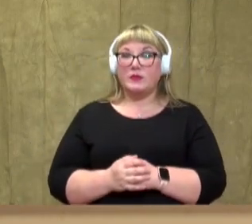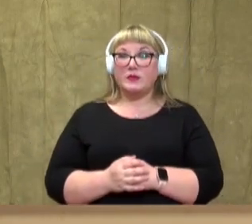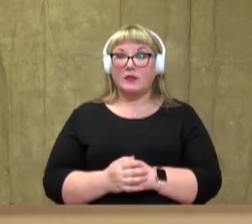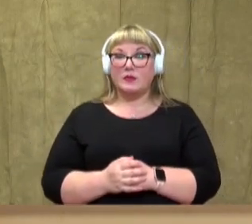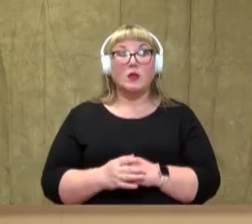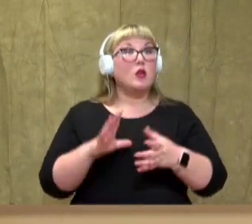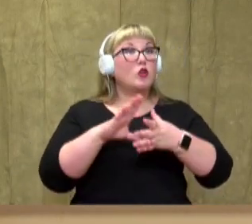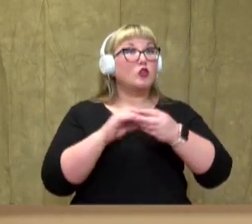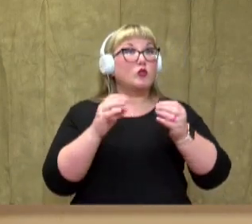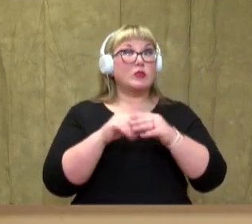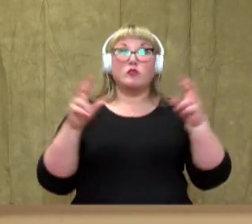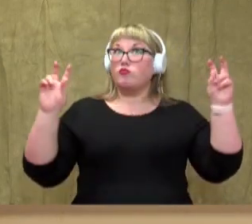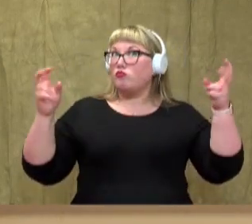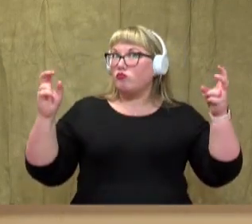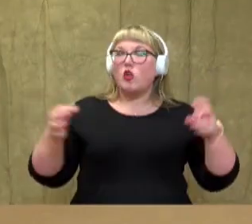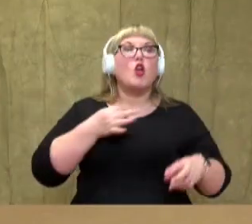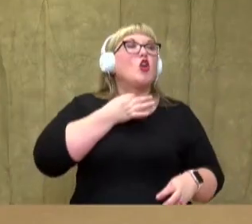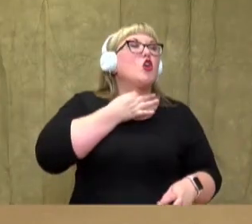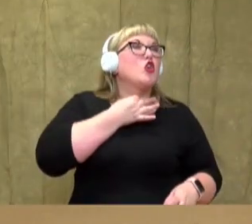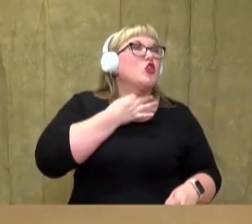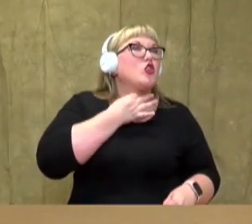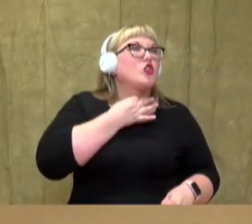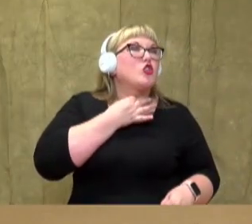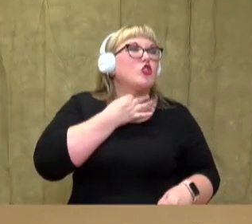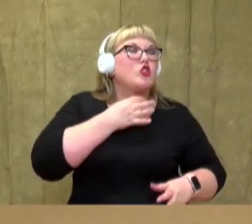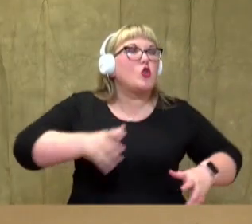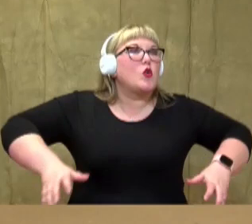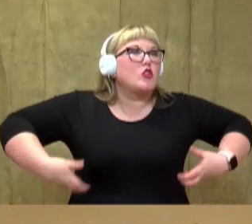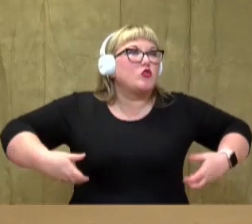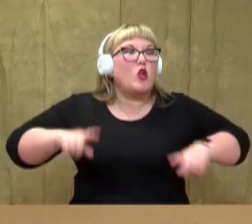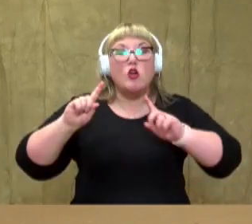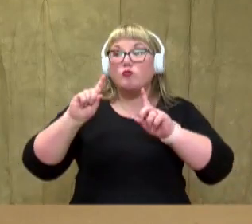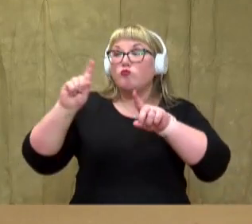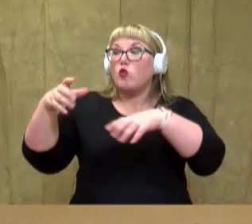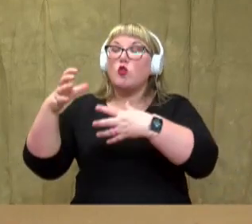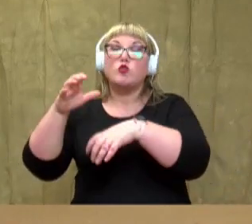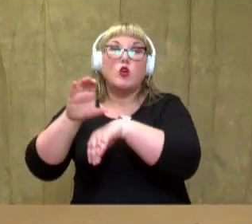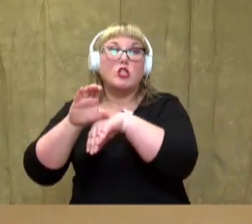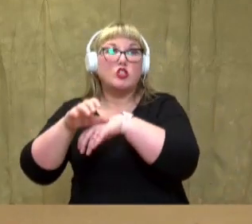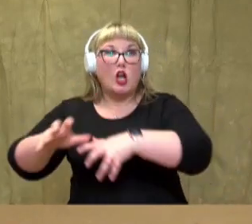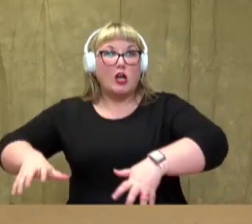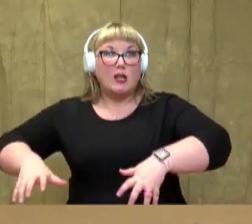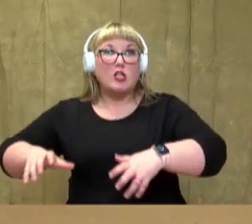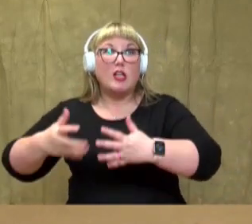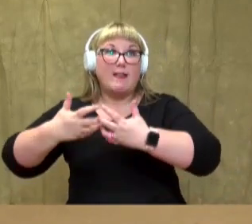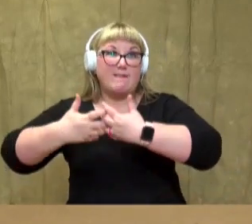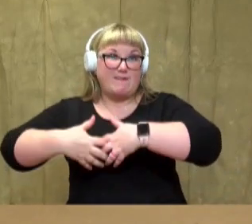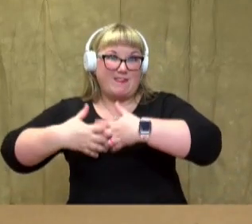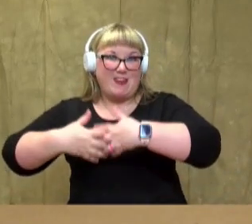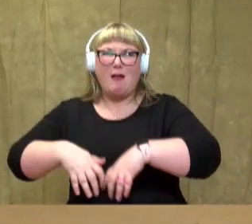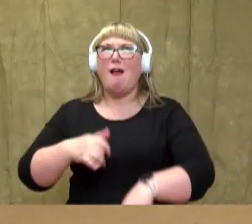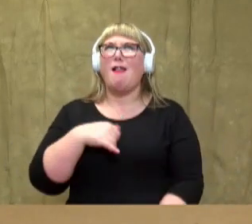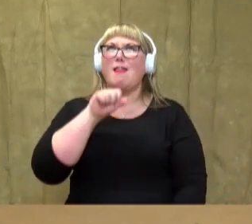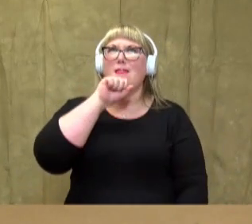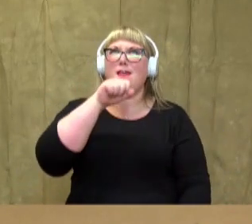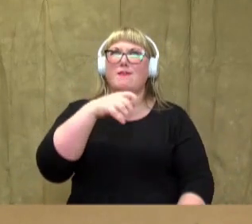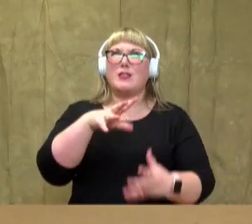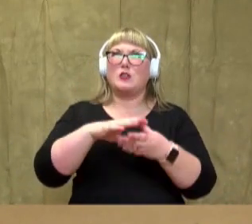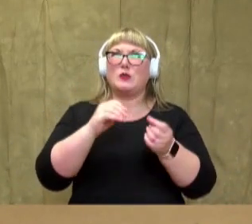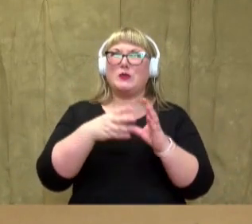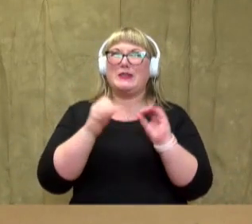It's our story of Curious George goes to a chocolate factory. This is one of my favorite stories.